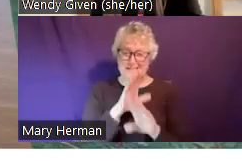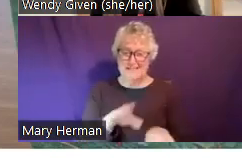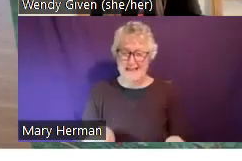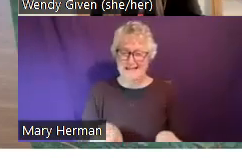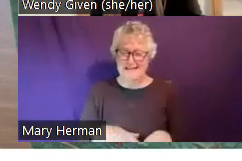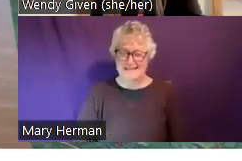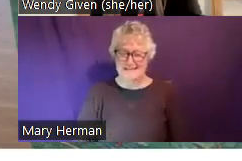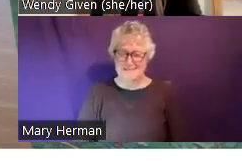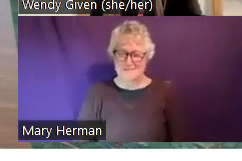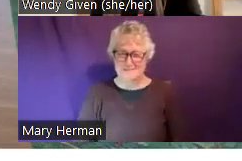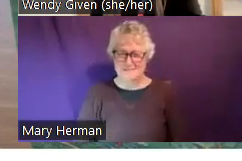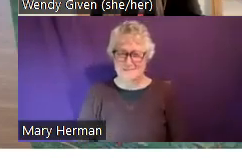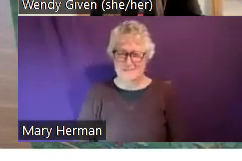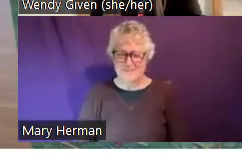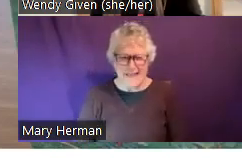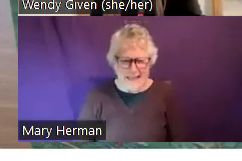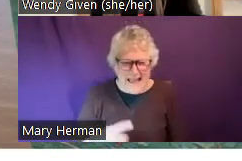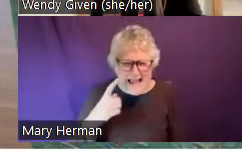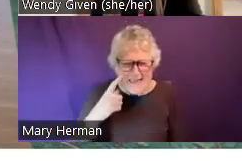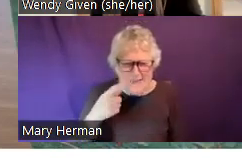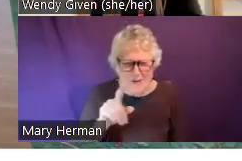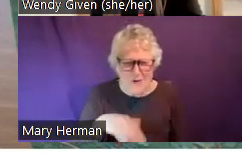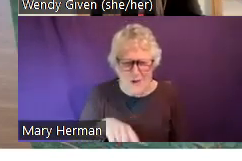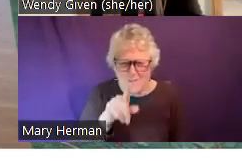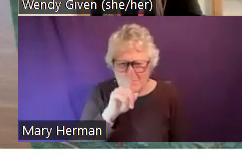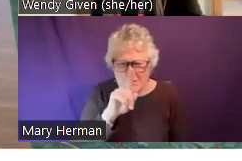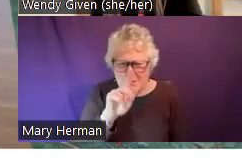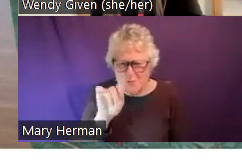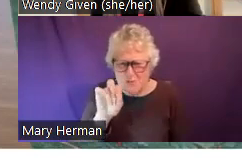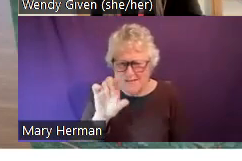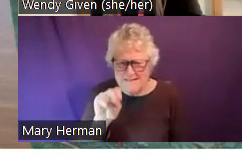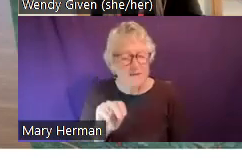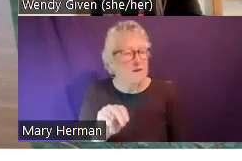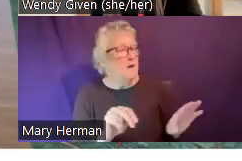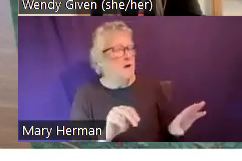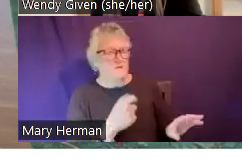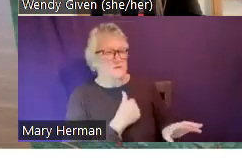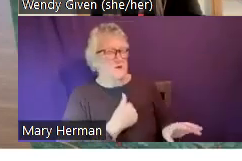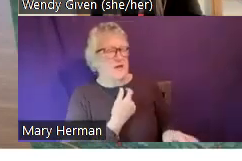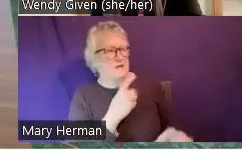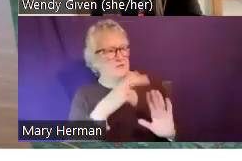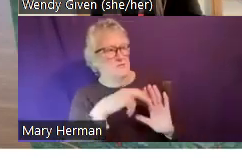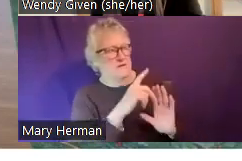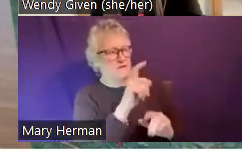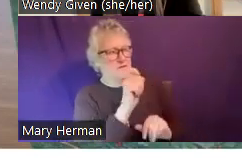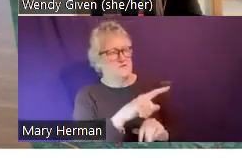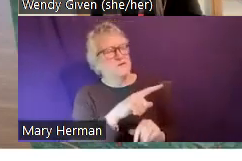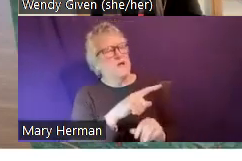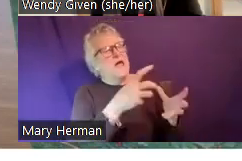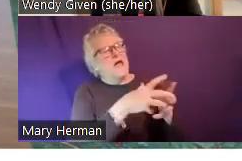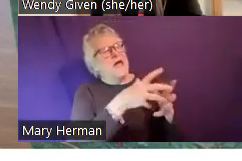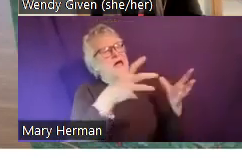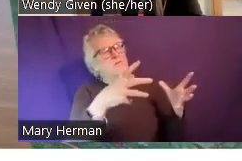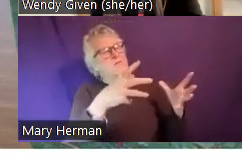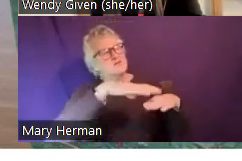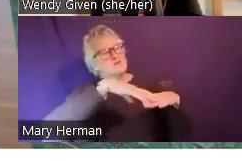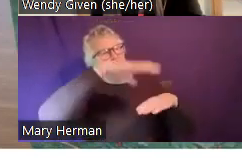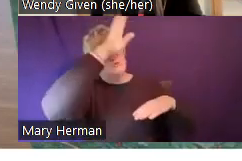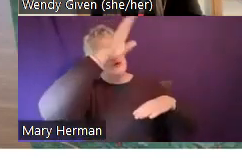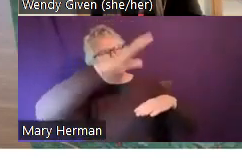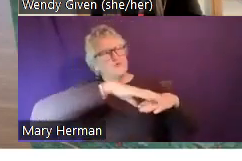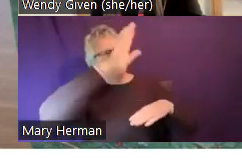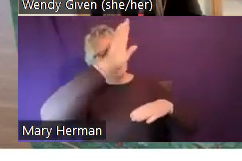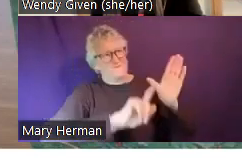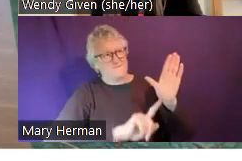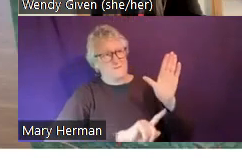I think you're on mute, Kristen. Sorry, I'm reading a question, which is how much room vertically do we have available? And that